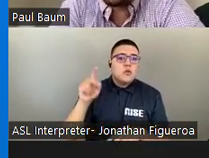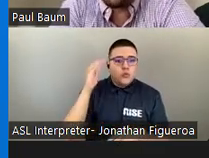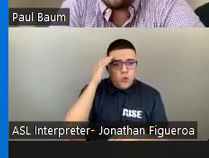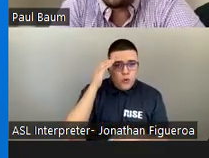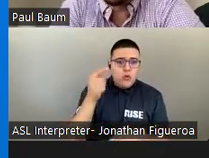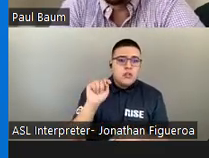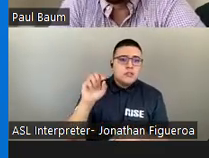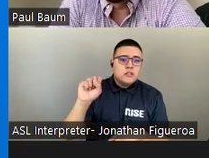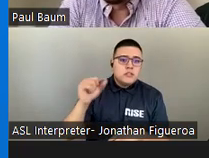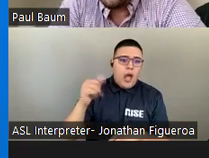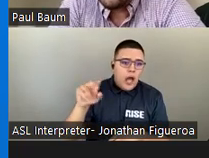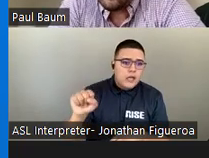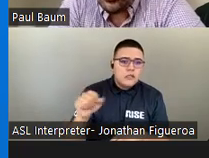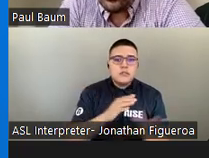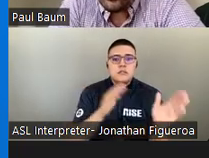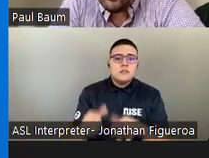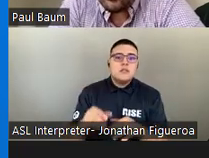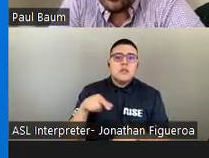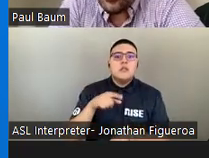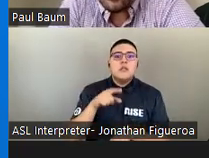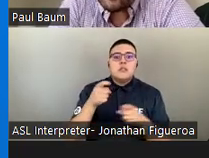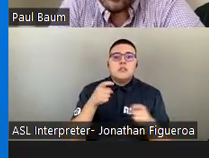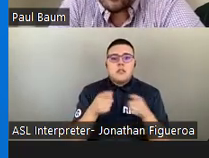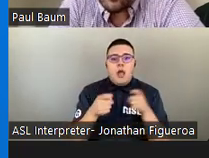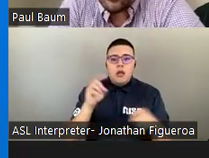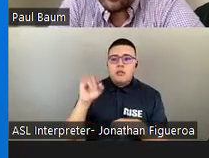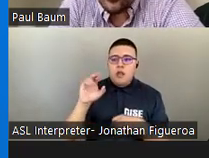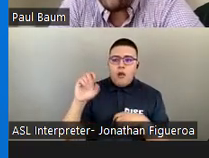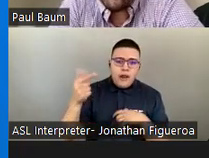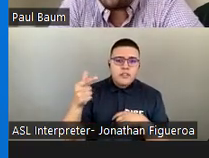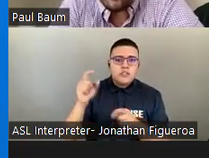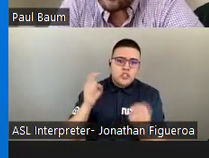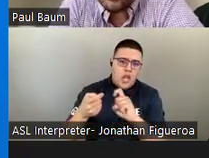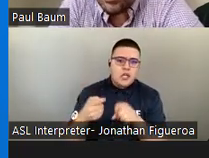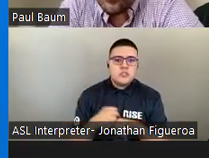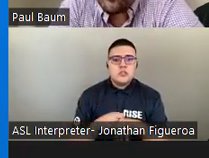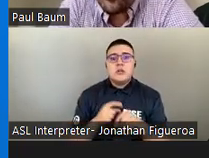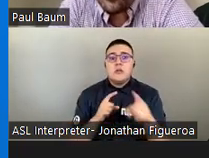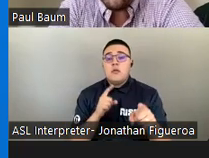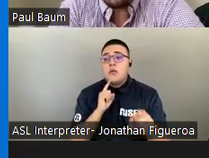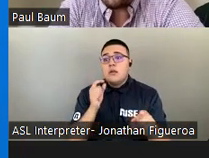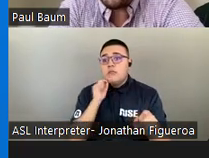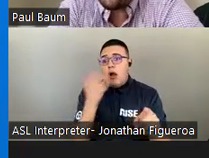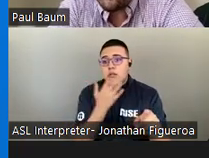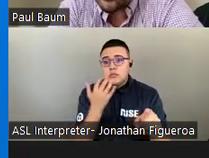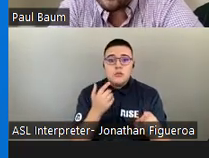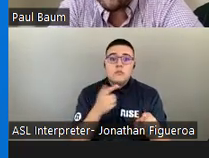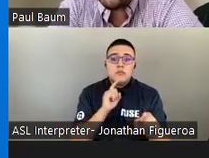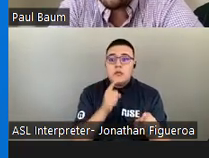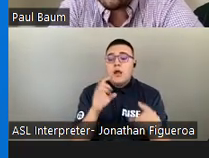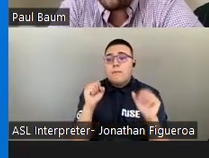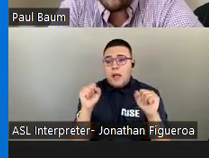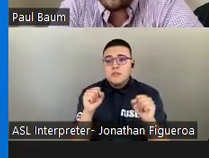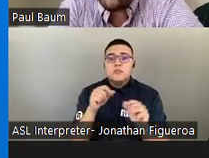Suicide's Preventable, Directing Change. Directing Change is awesome. If you have not seen it before, there are some